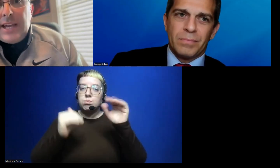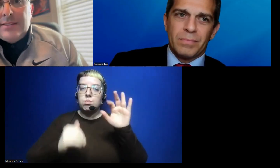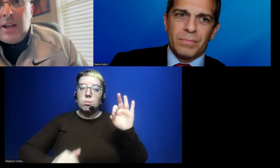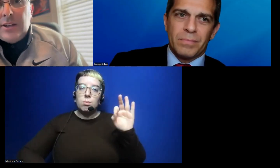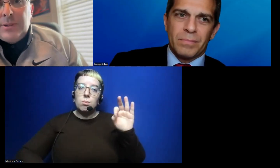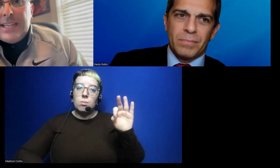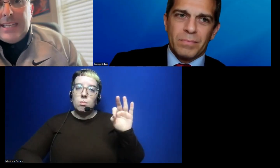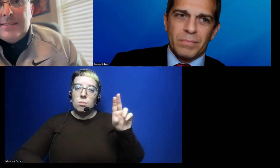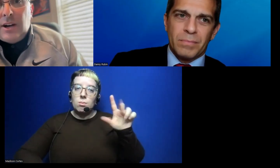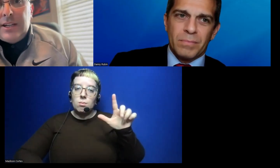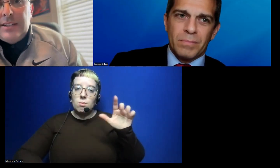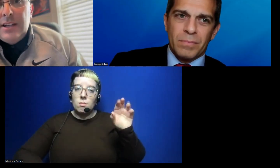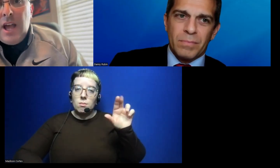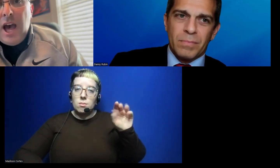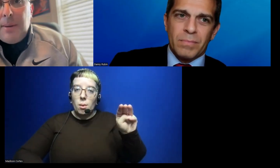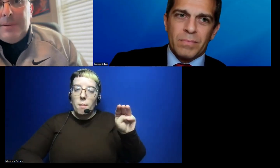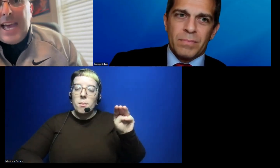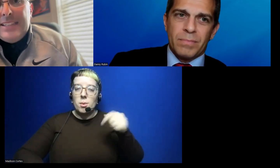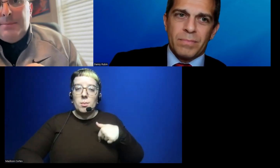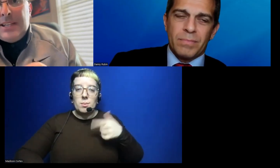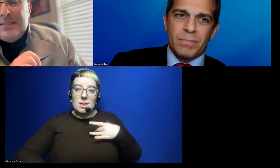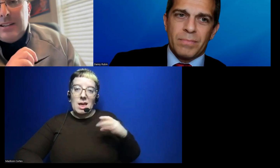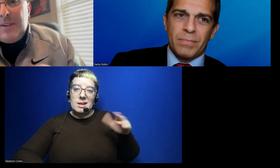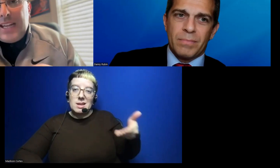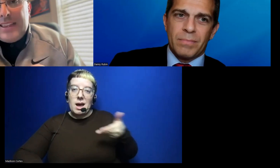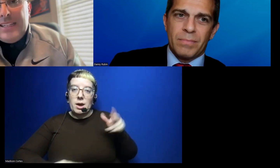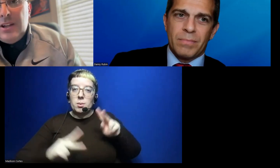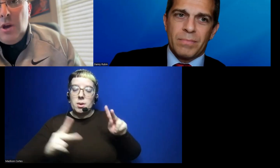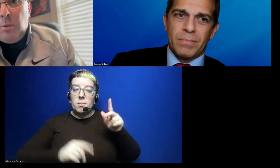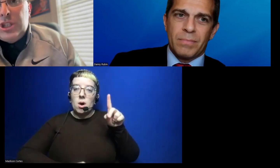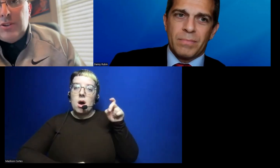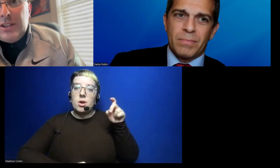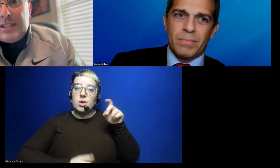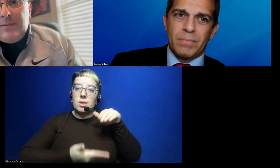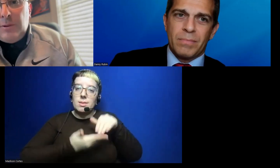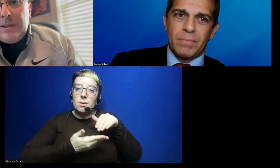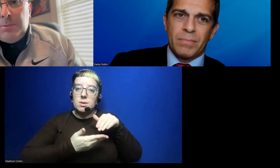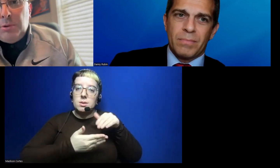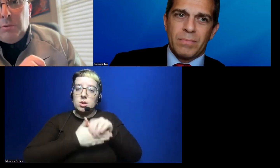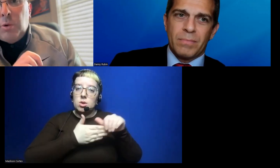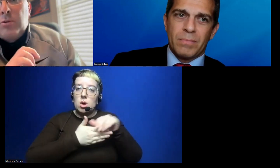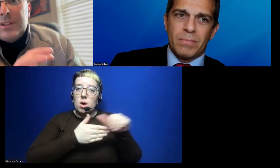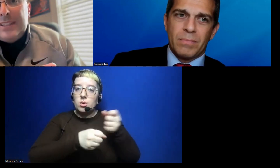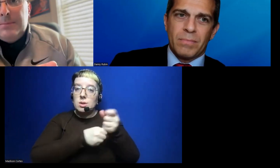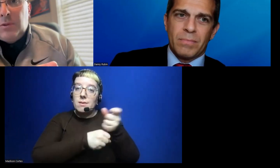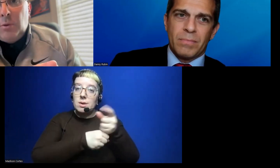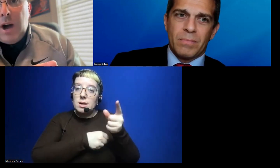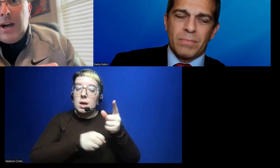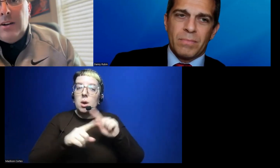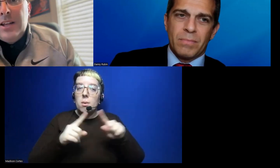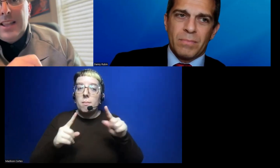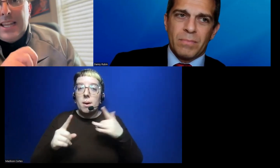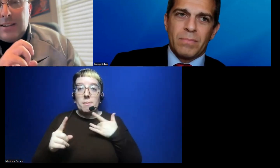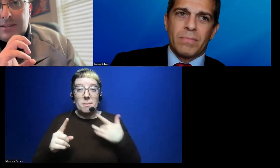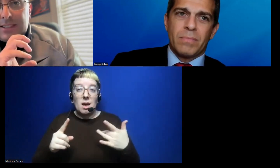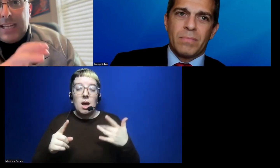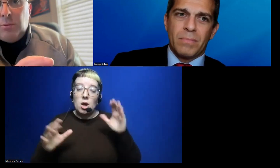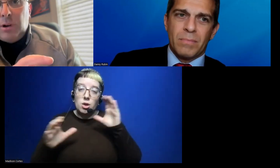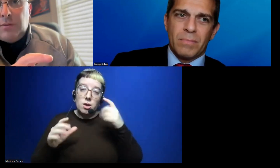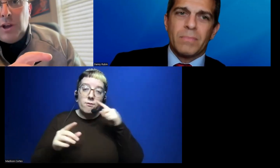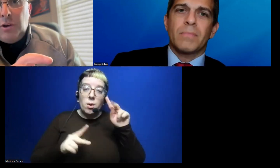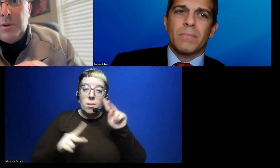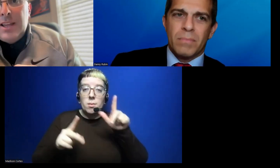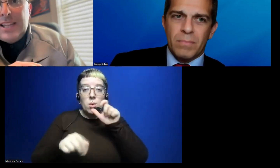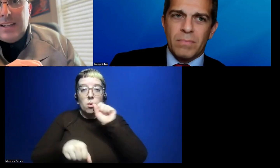around $100,000 when they get started. But that is because of the fact that we're generally looking for people who have worked with teams for a while. They